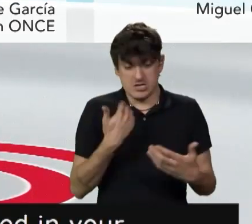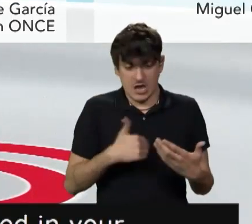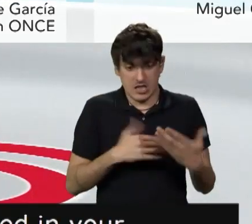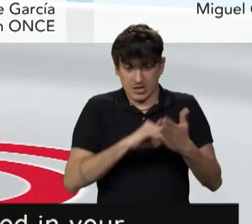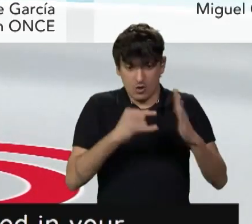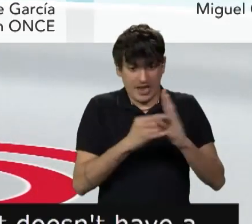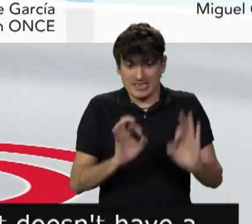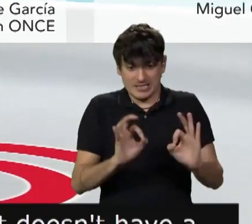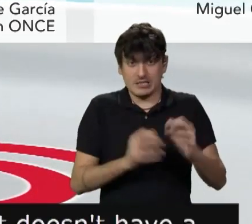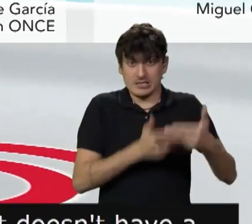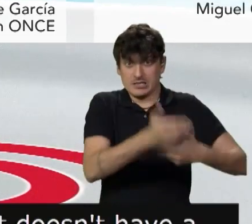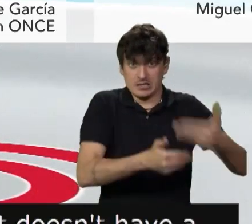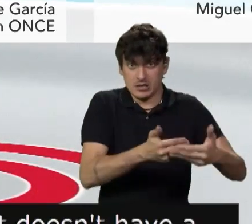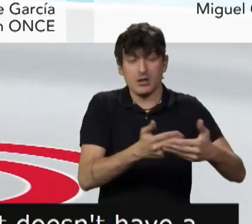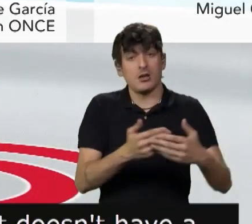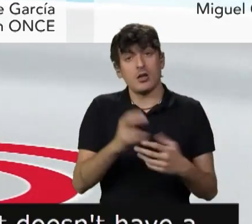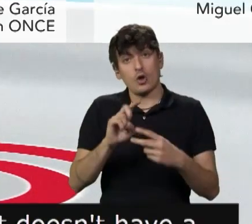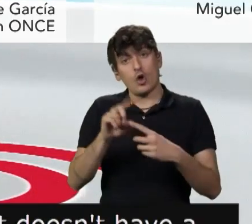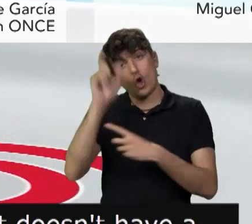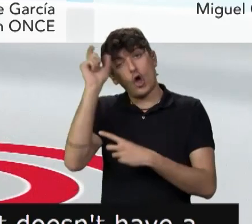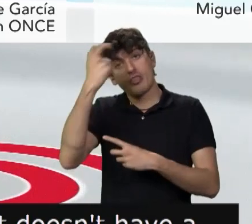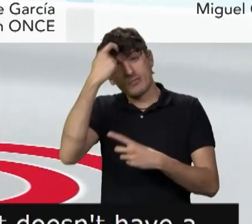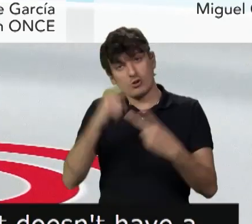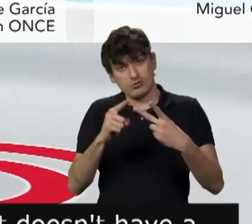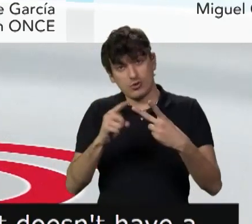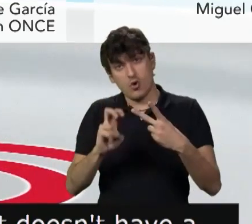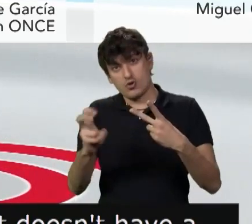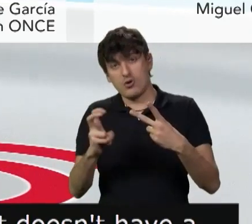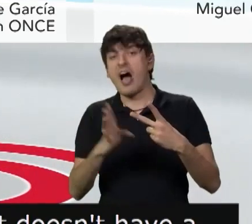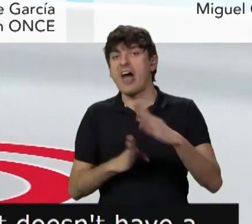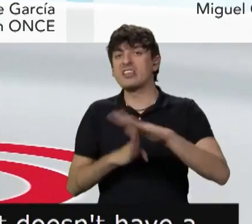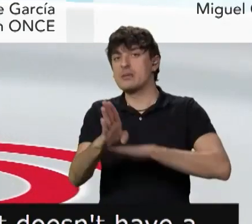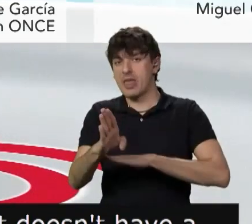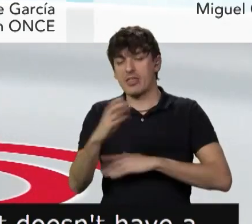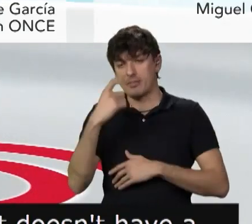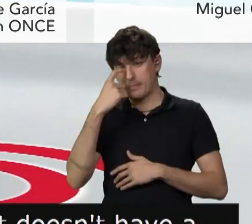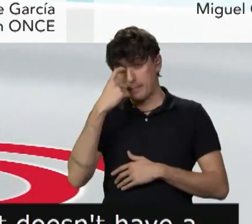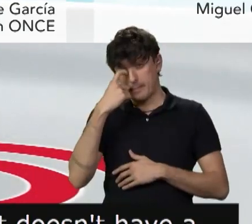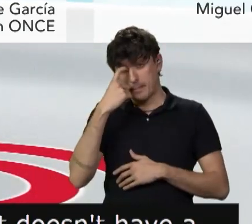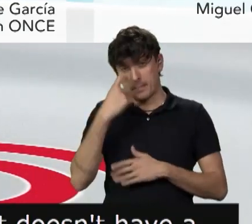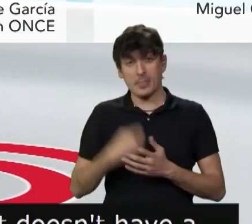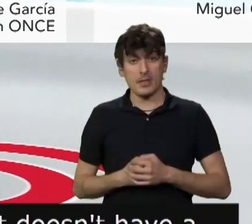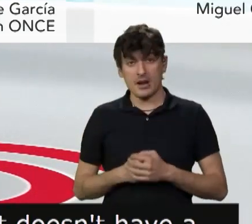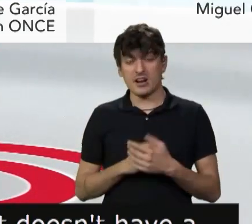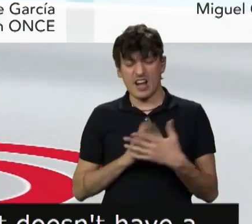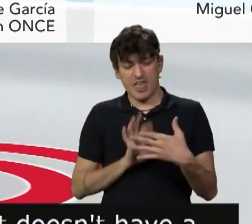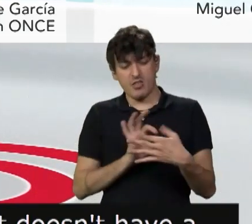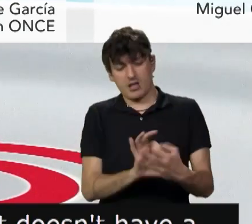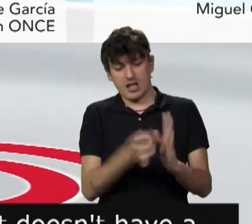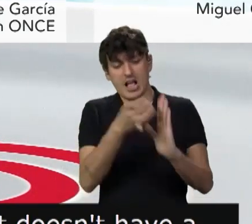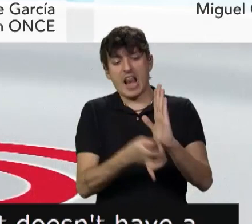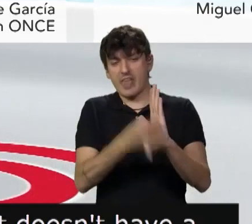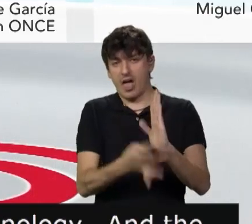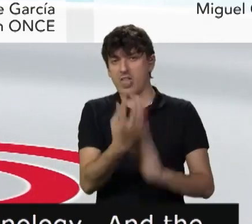the development of technology. And the second concept is related with